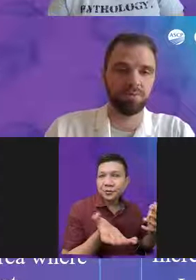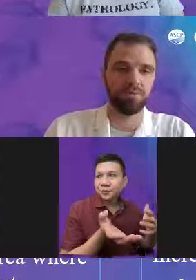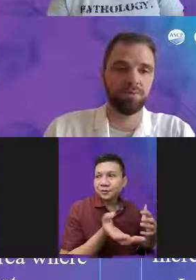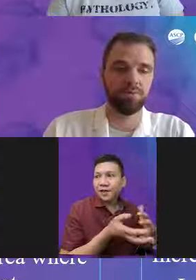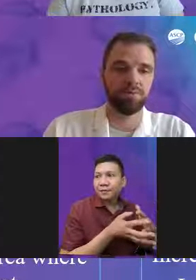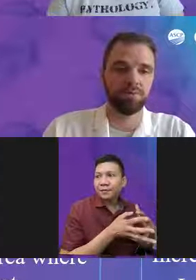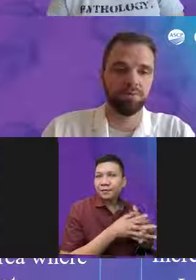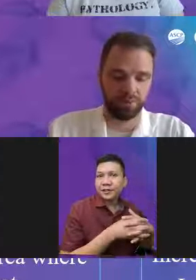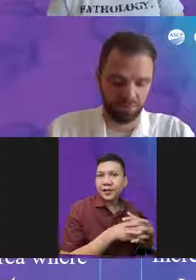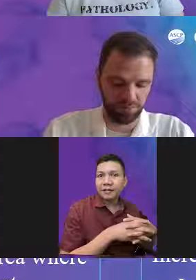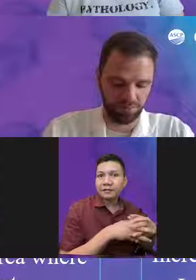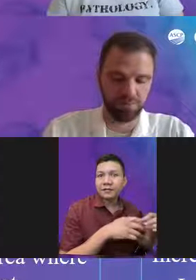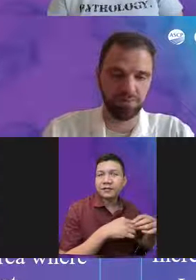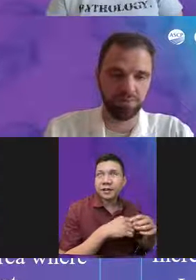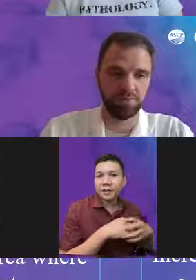I'm sure you could,